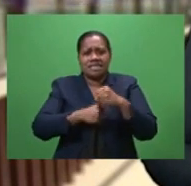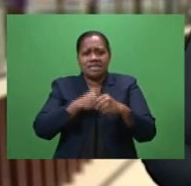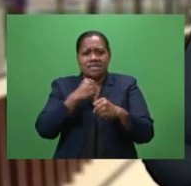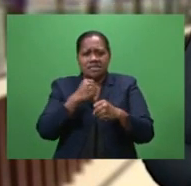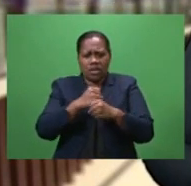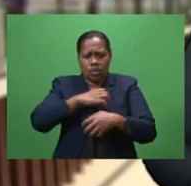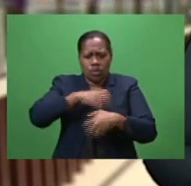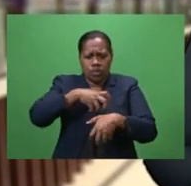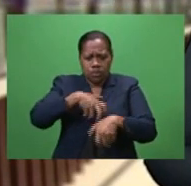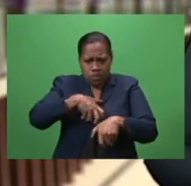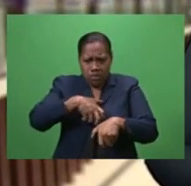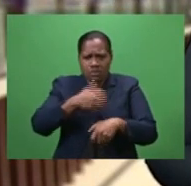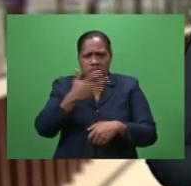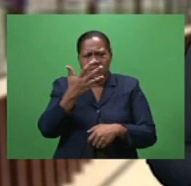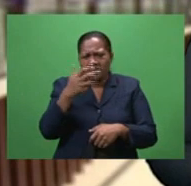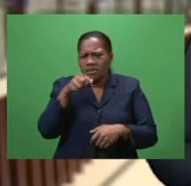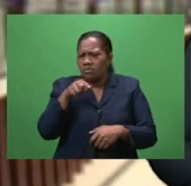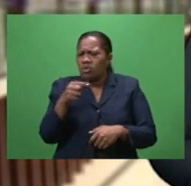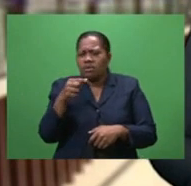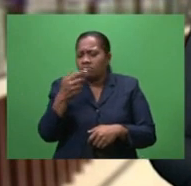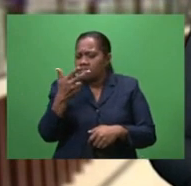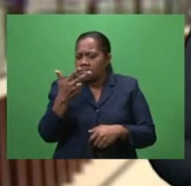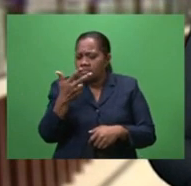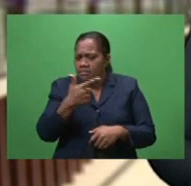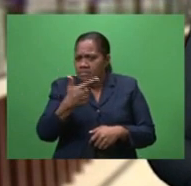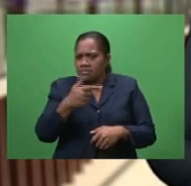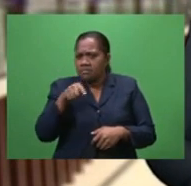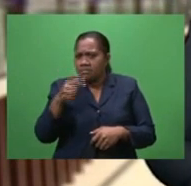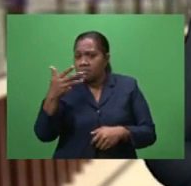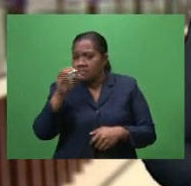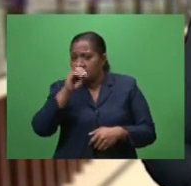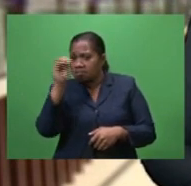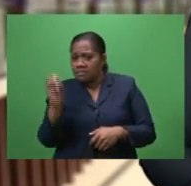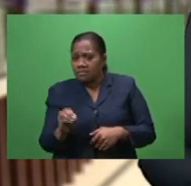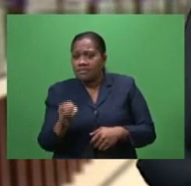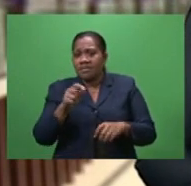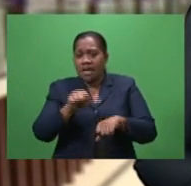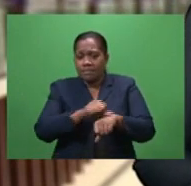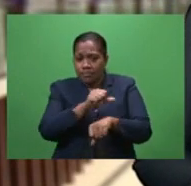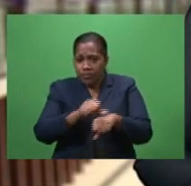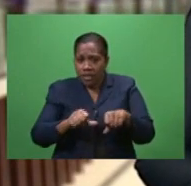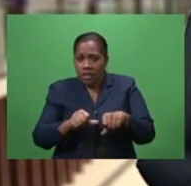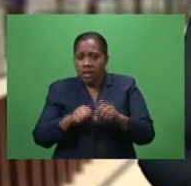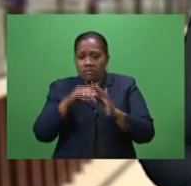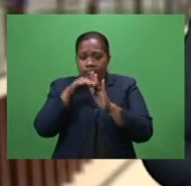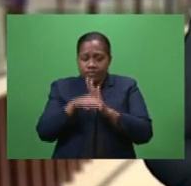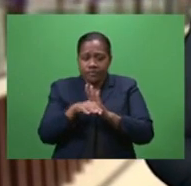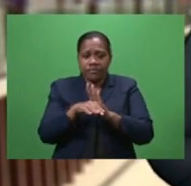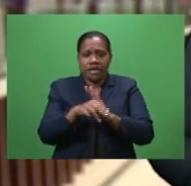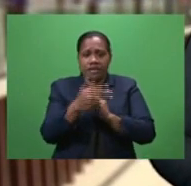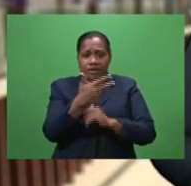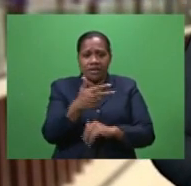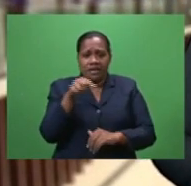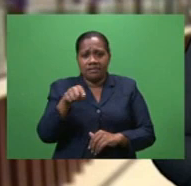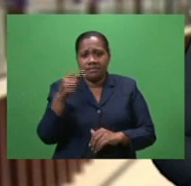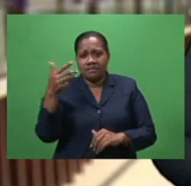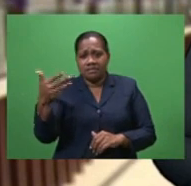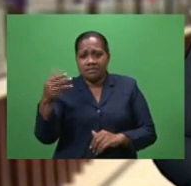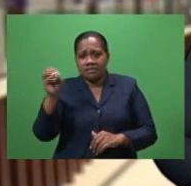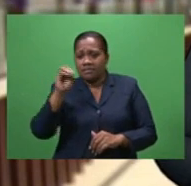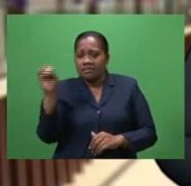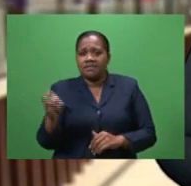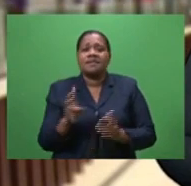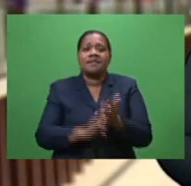minus 17.9% in April, down from an 8.5% jump in March. The figures showed